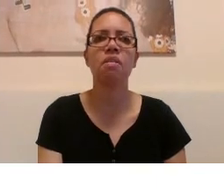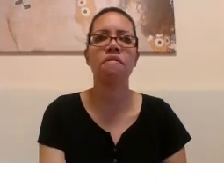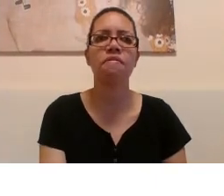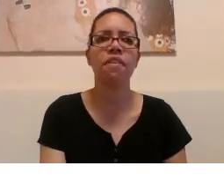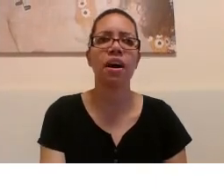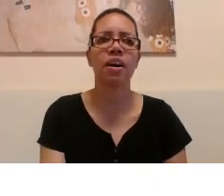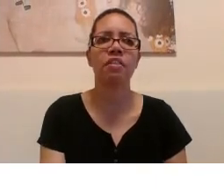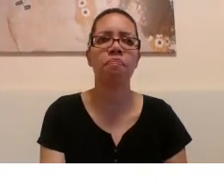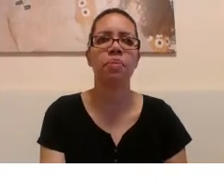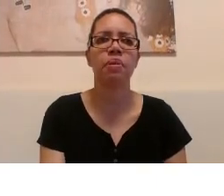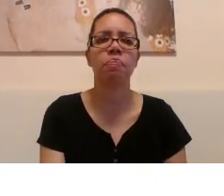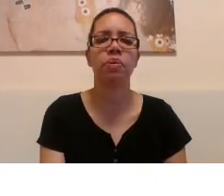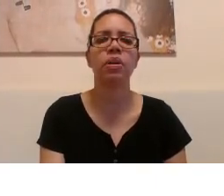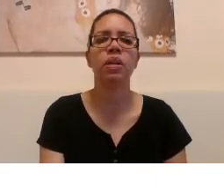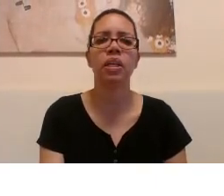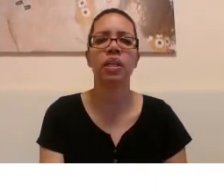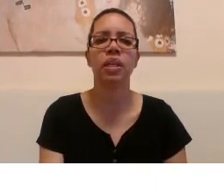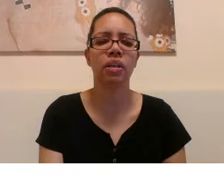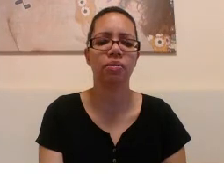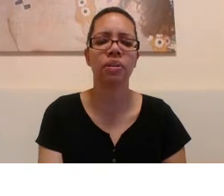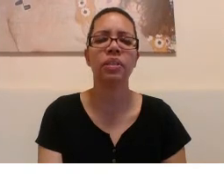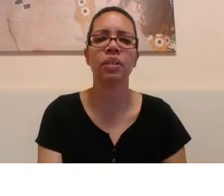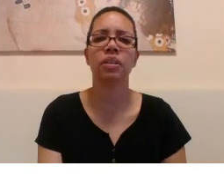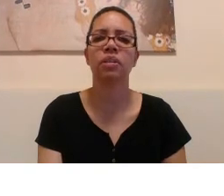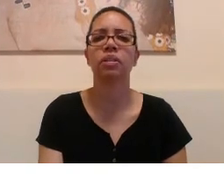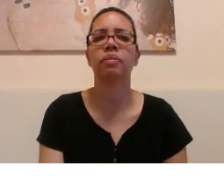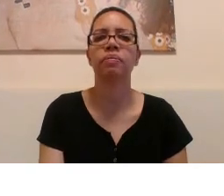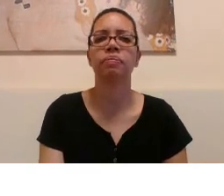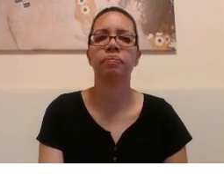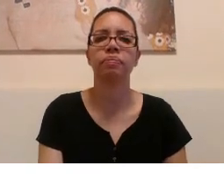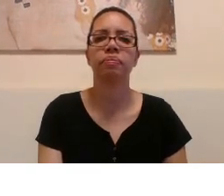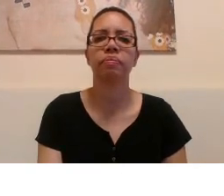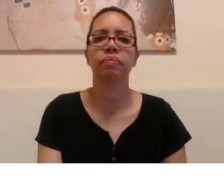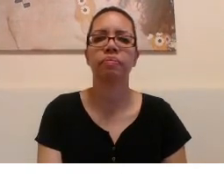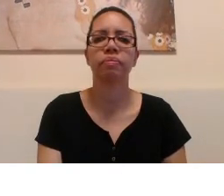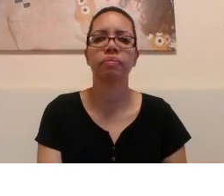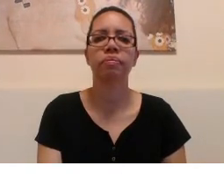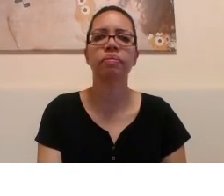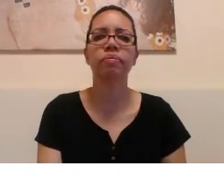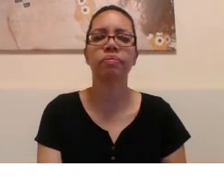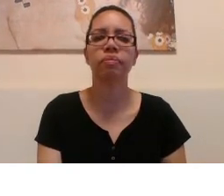Yes, 5 people he rescued.